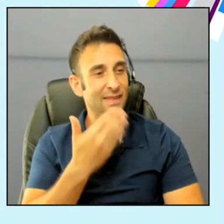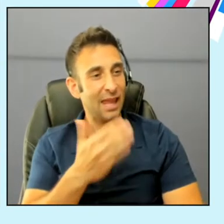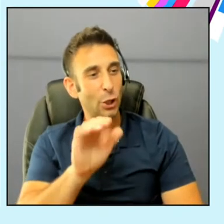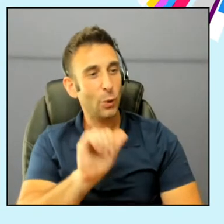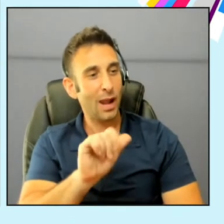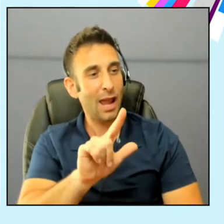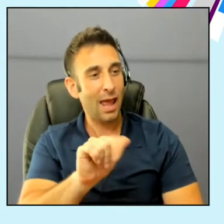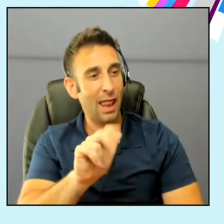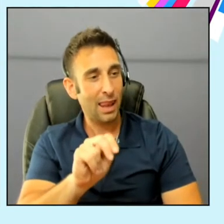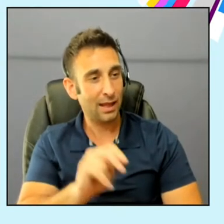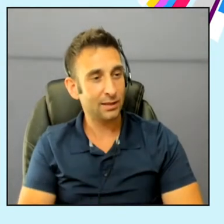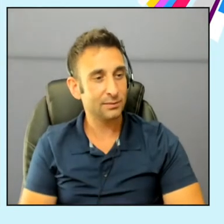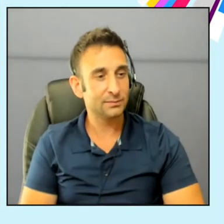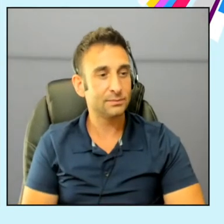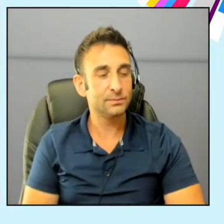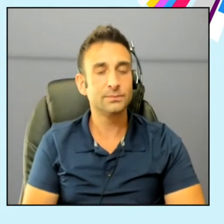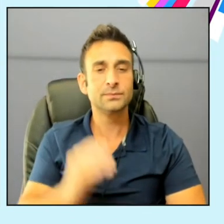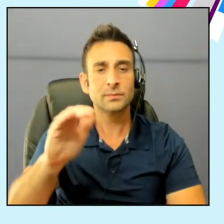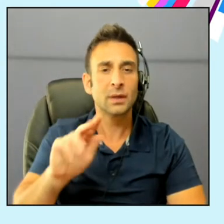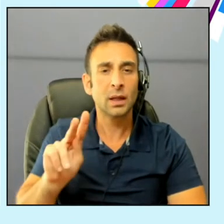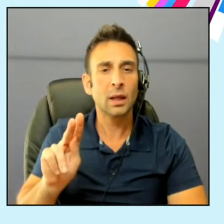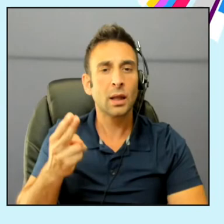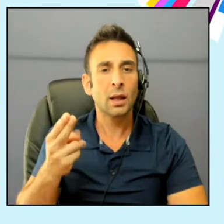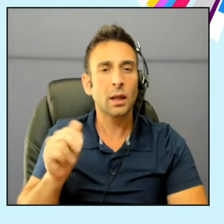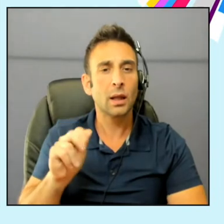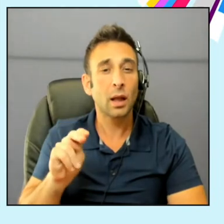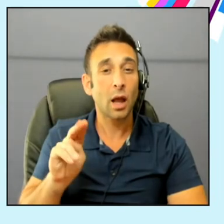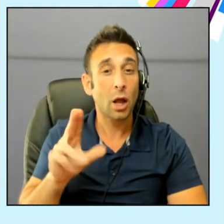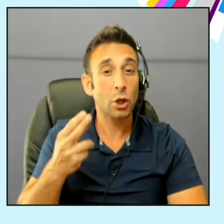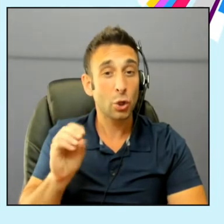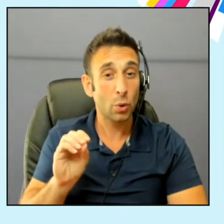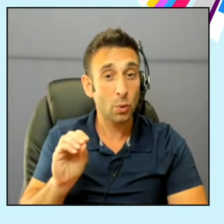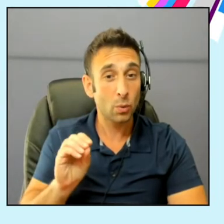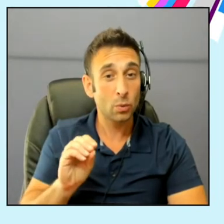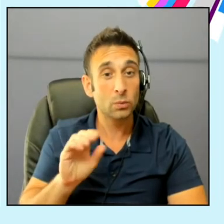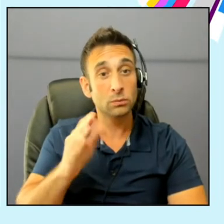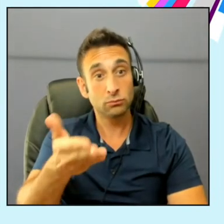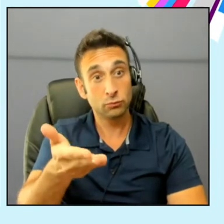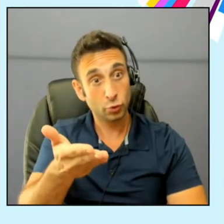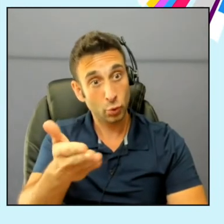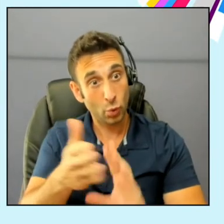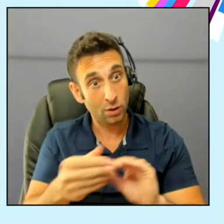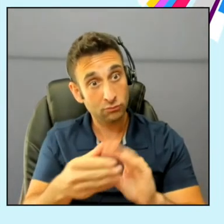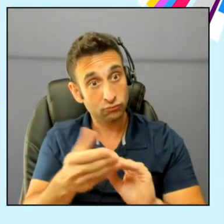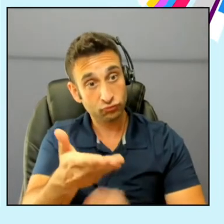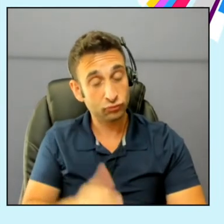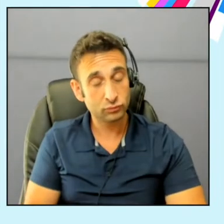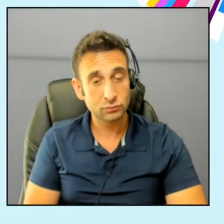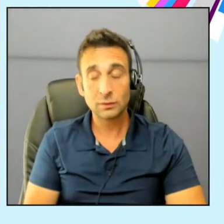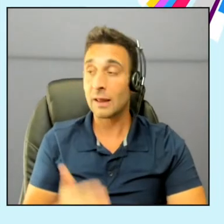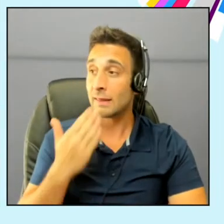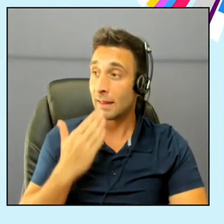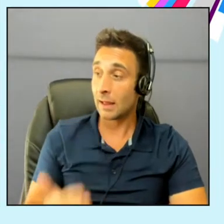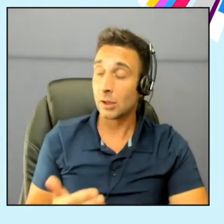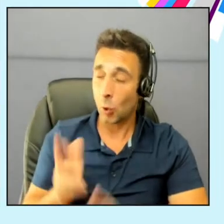Kanyo, welcome your thoughts on this as well. Thank you. I hope I'm audible this